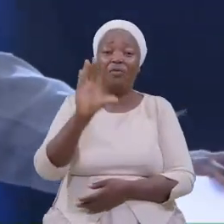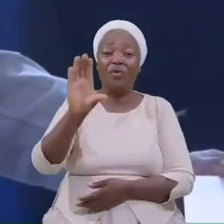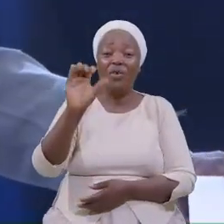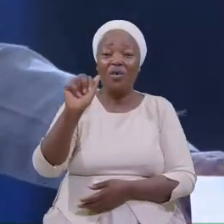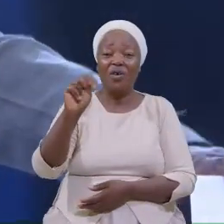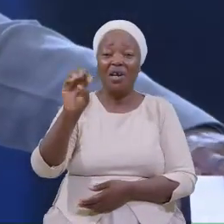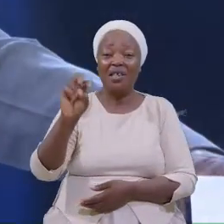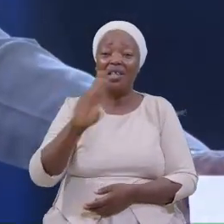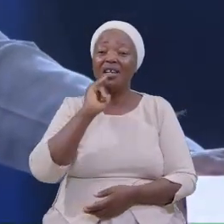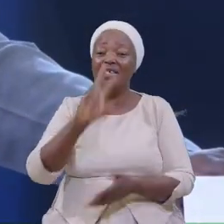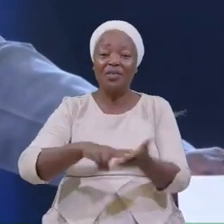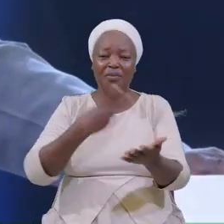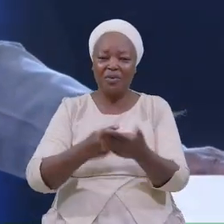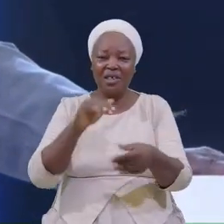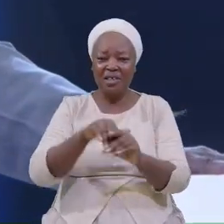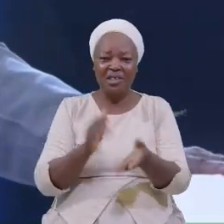falling.